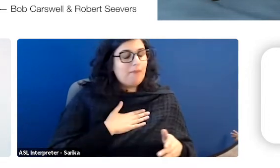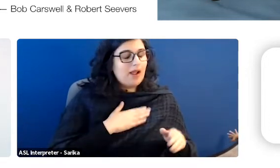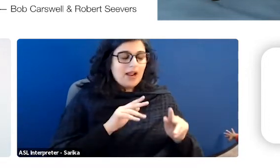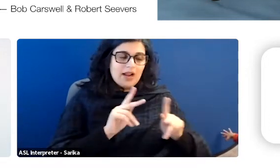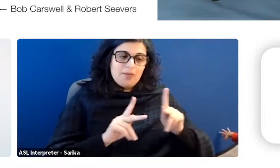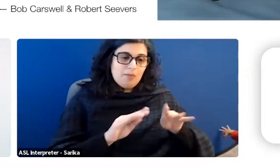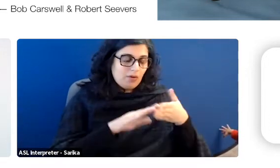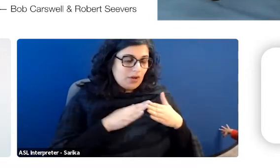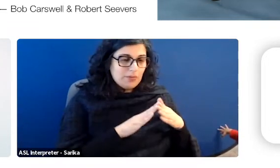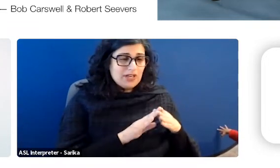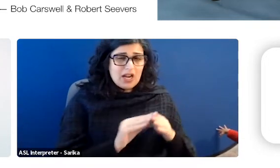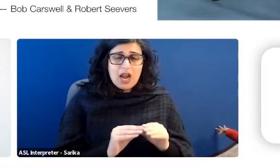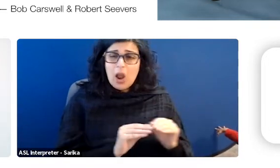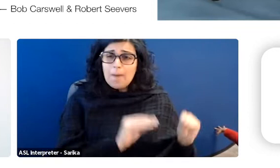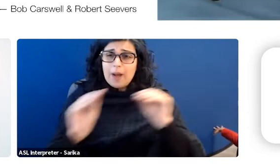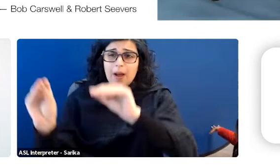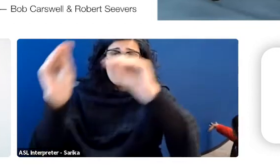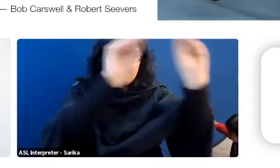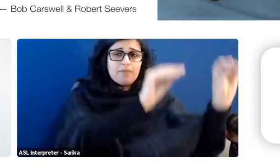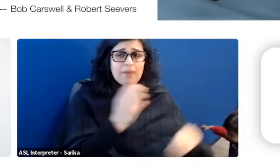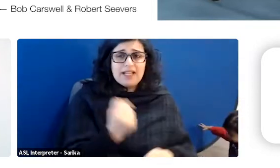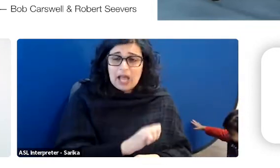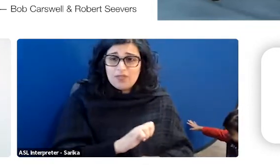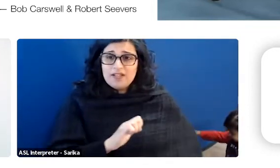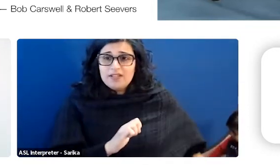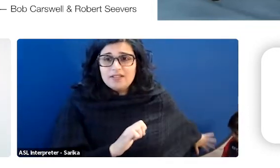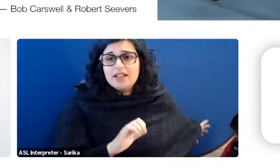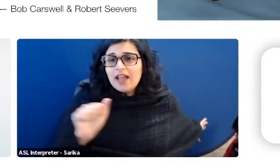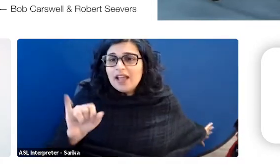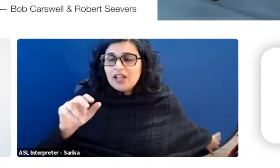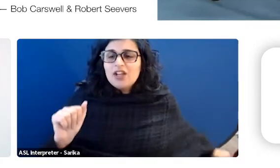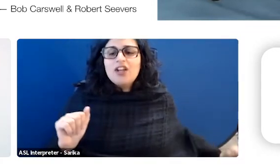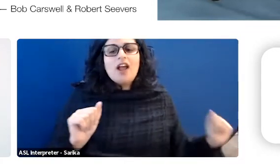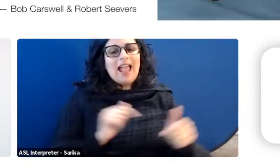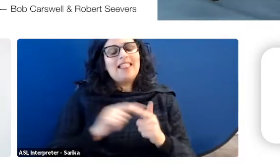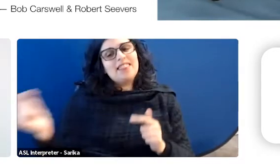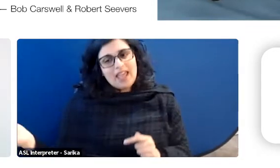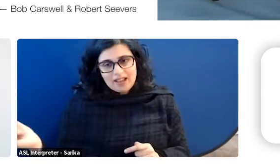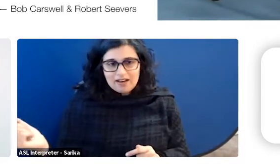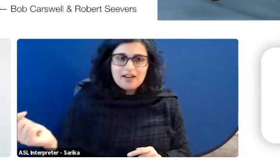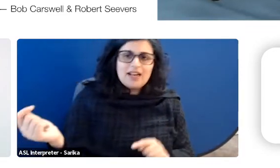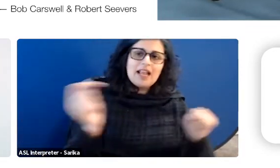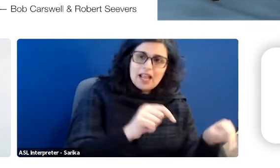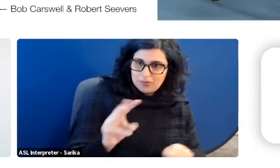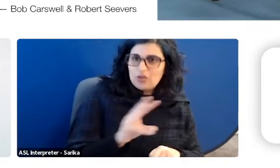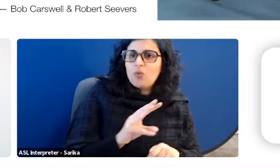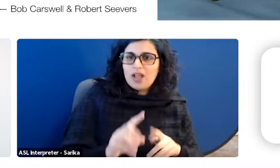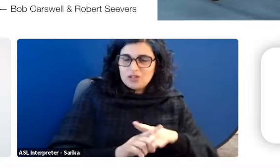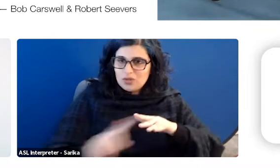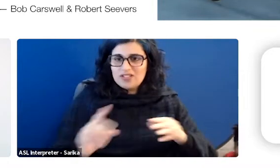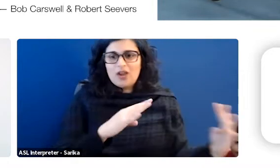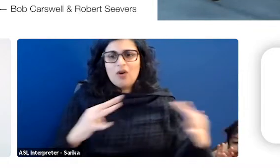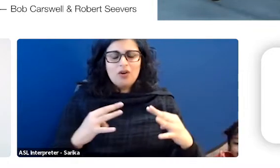Southeast Asia and then to Western countries as well to escape war and persecution. So along the way, we have lost